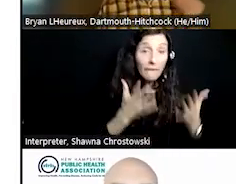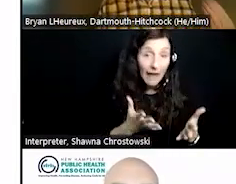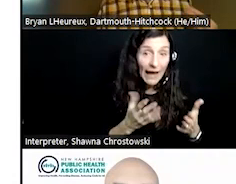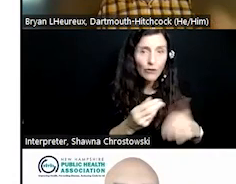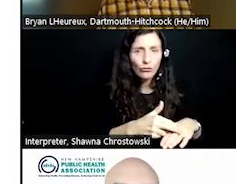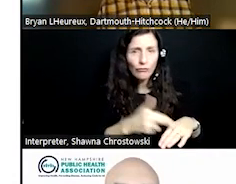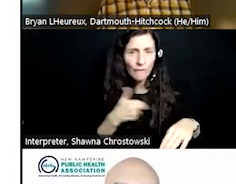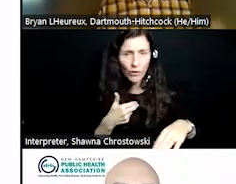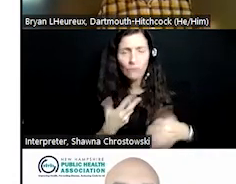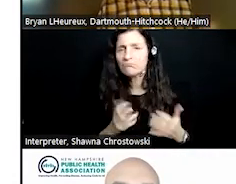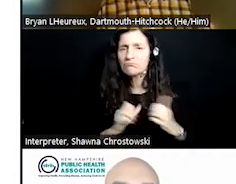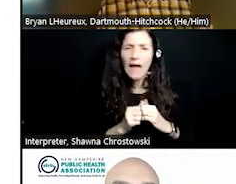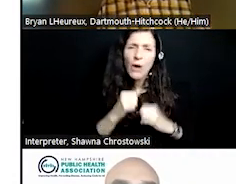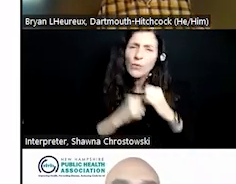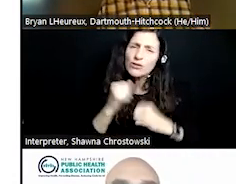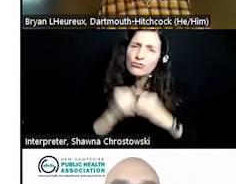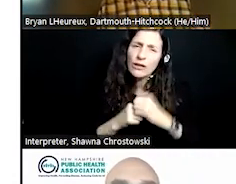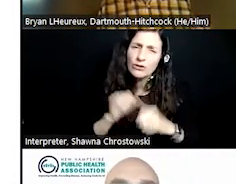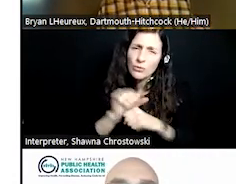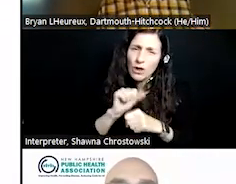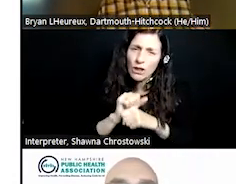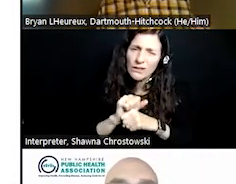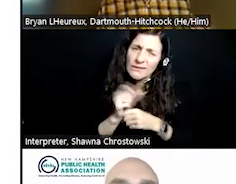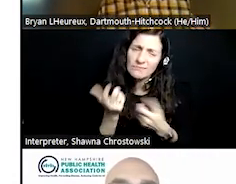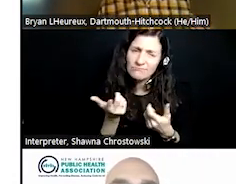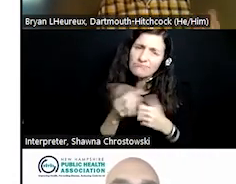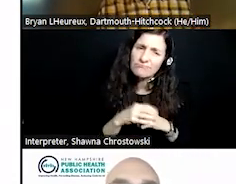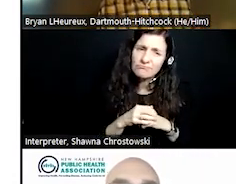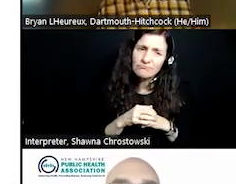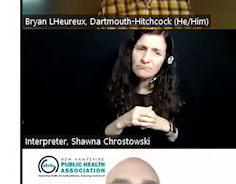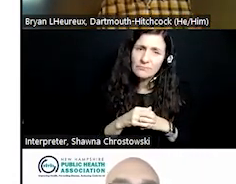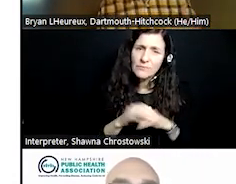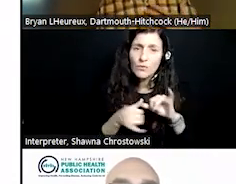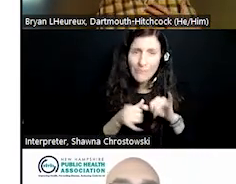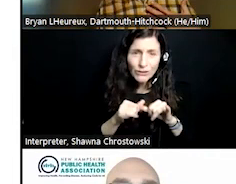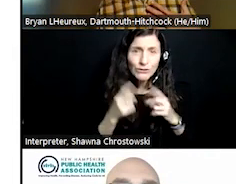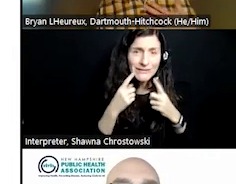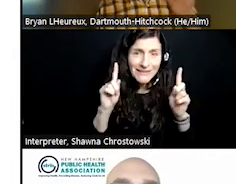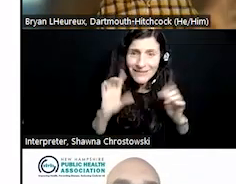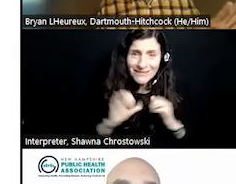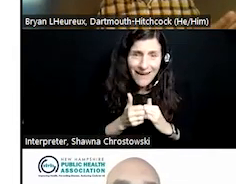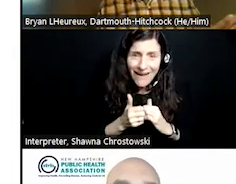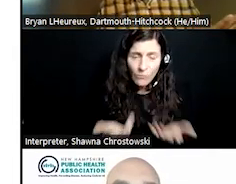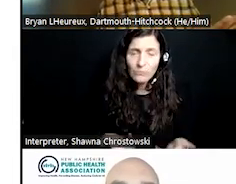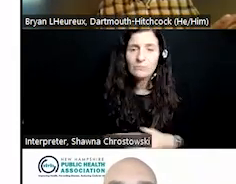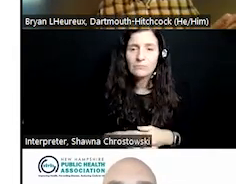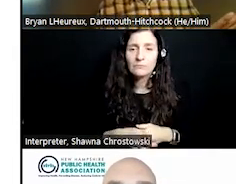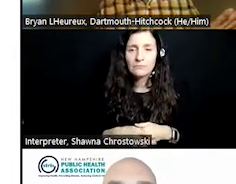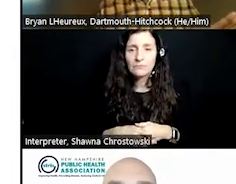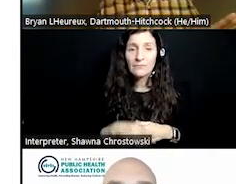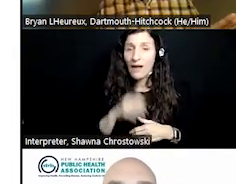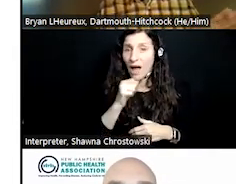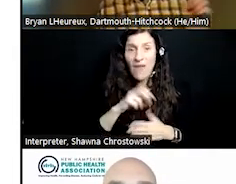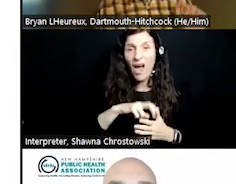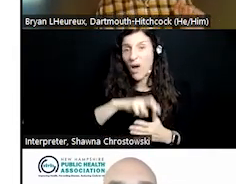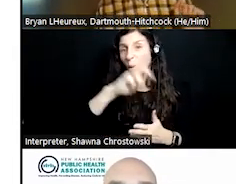actually structure the work to measure success? So I'm not going to delve into this too much because I